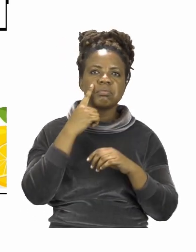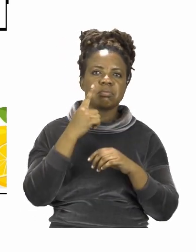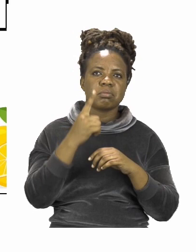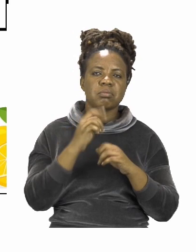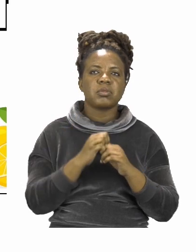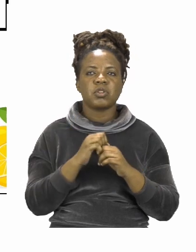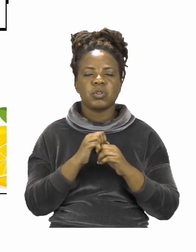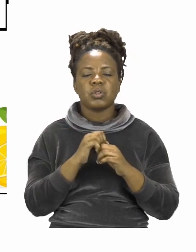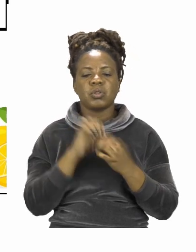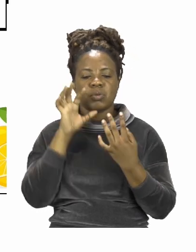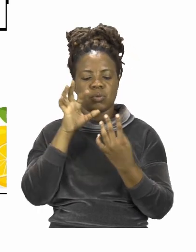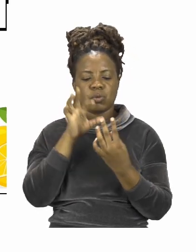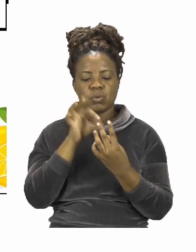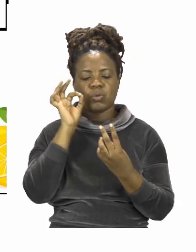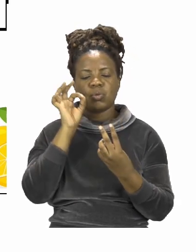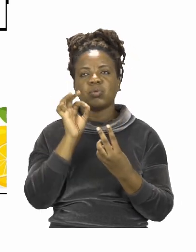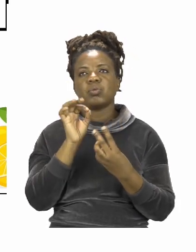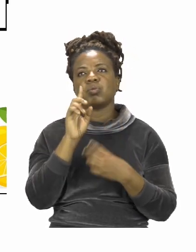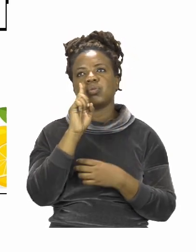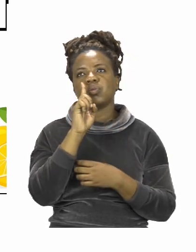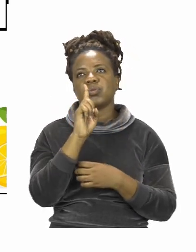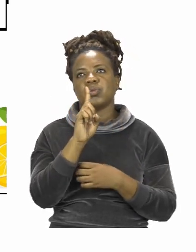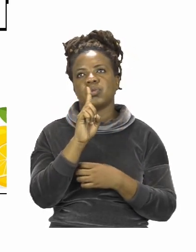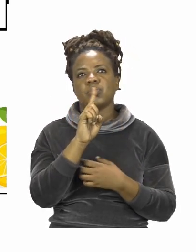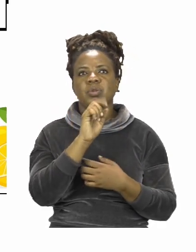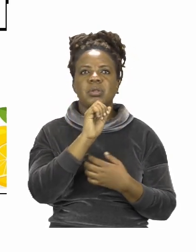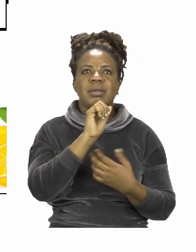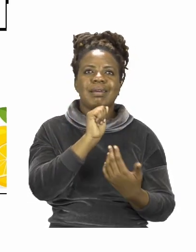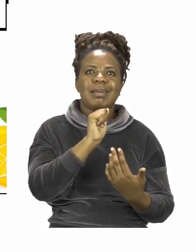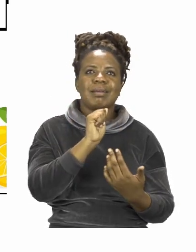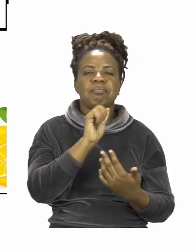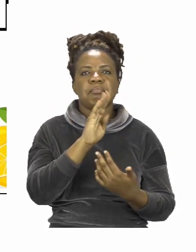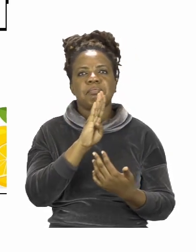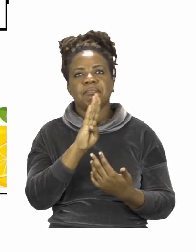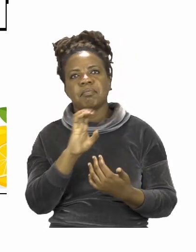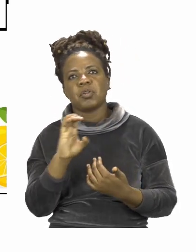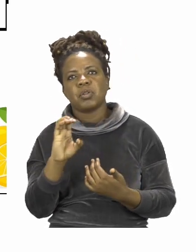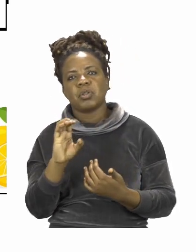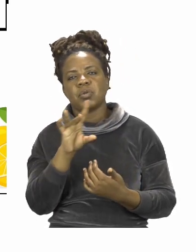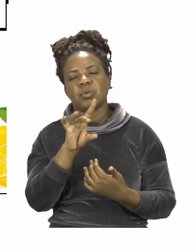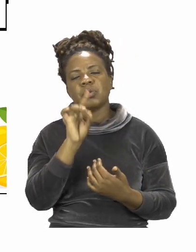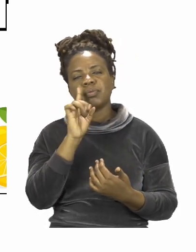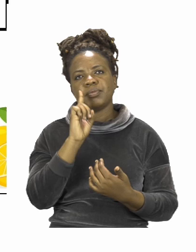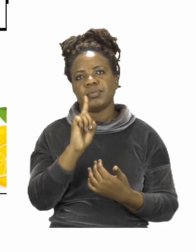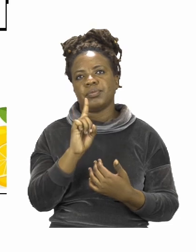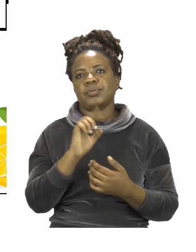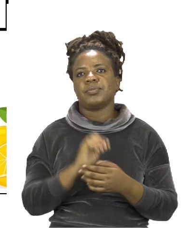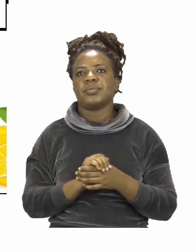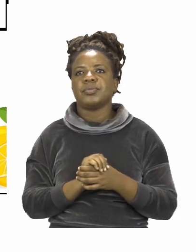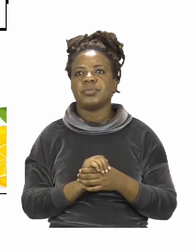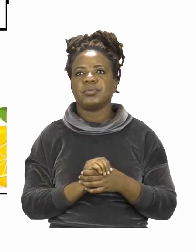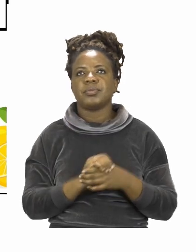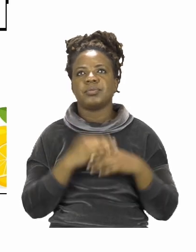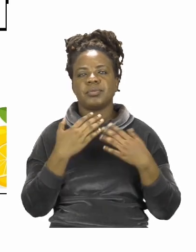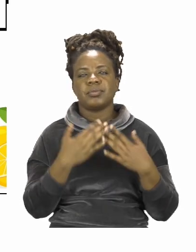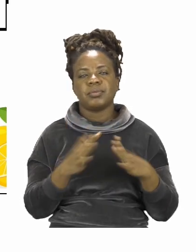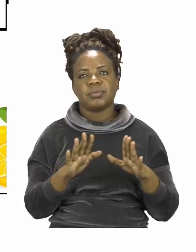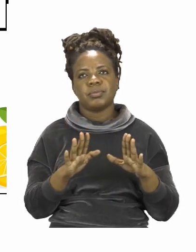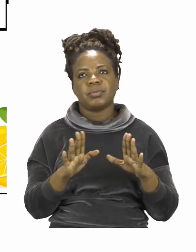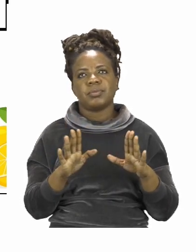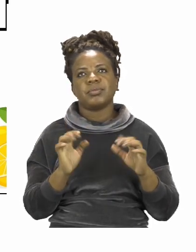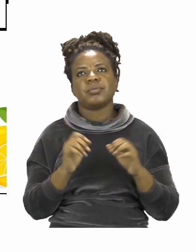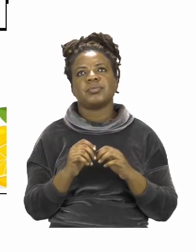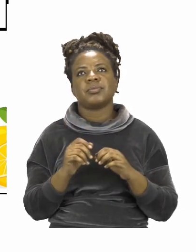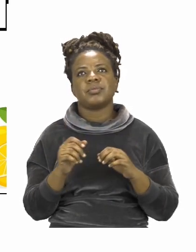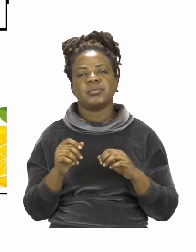Remember, you're only choosing one, either A, B, or C. When you're done with that page, I'd like